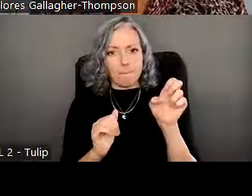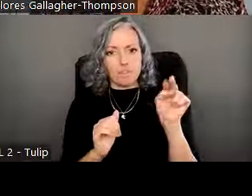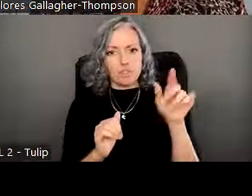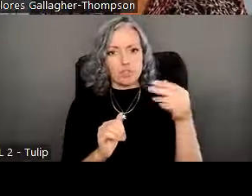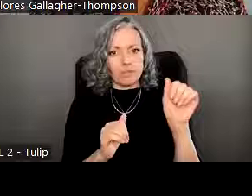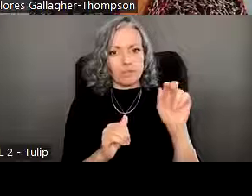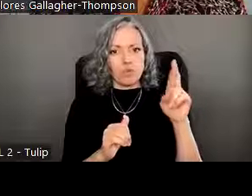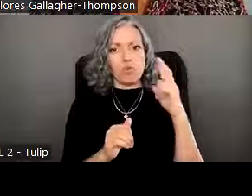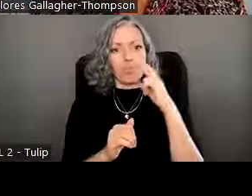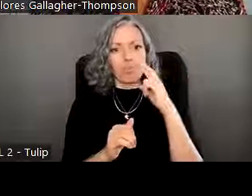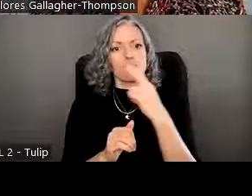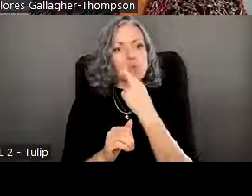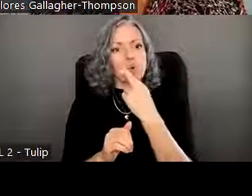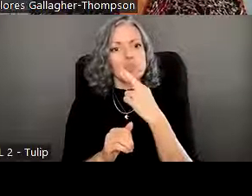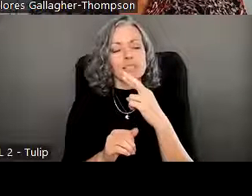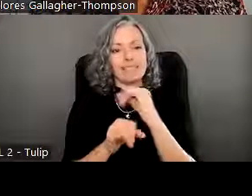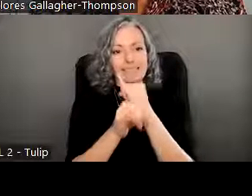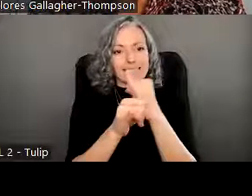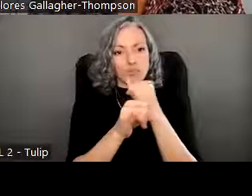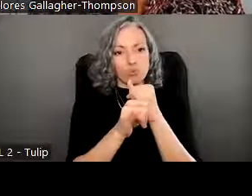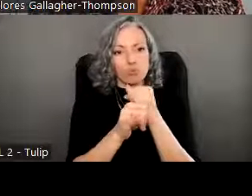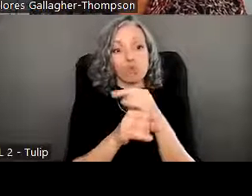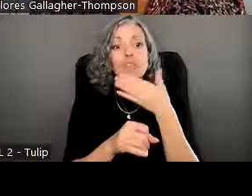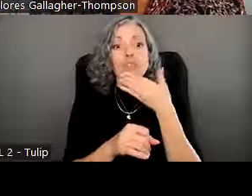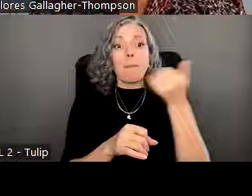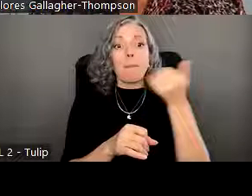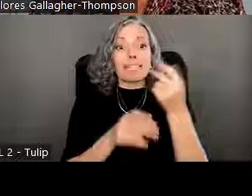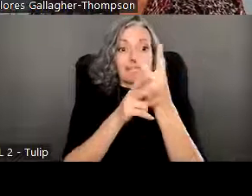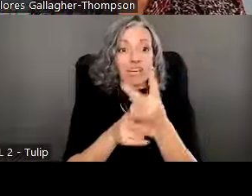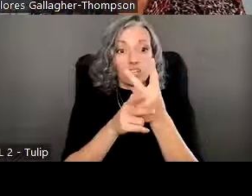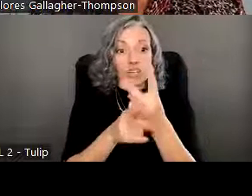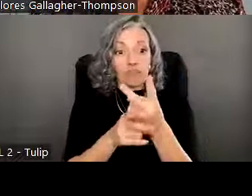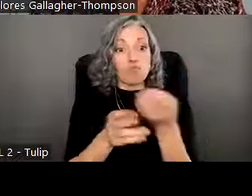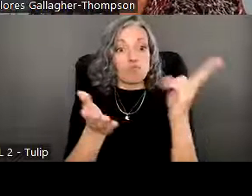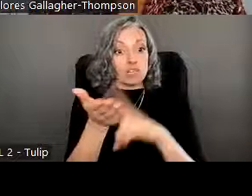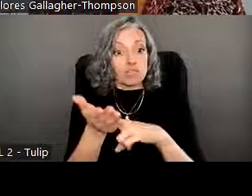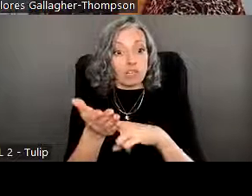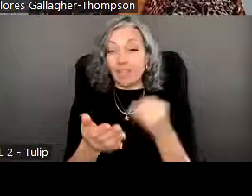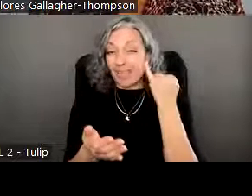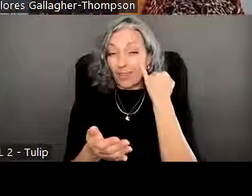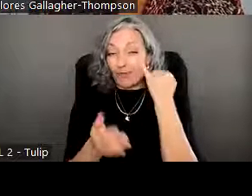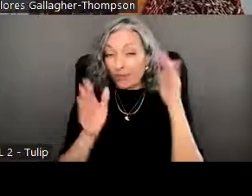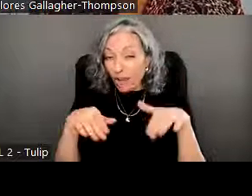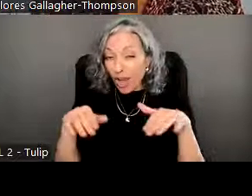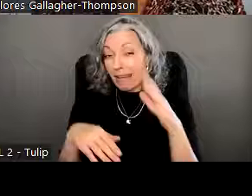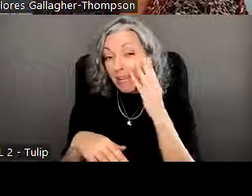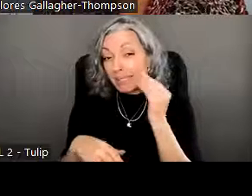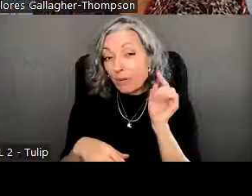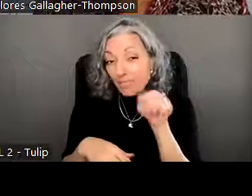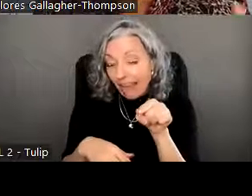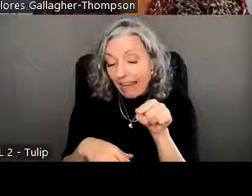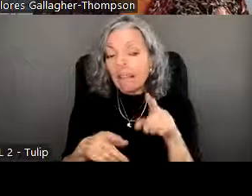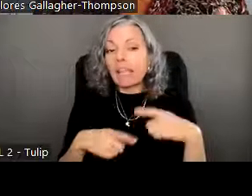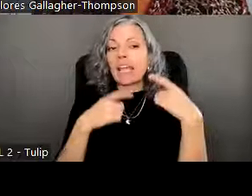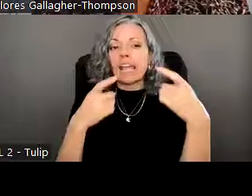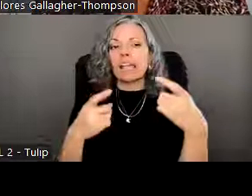the best practice caregiving registry. So for those of you not familiar with it, it gives it gives